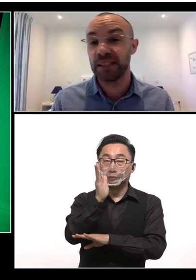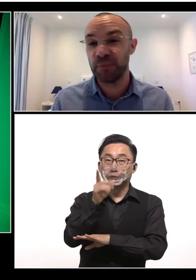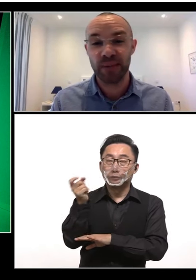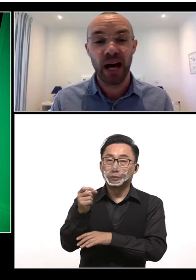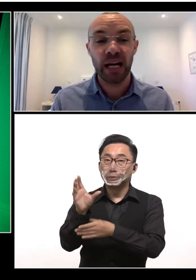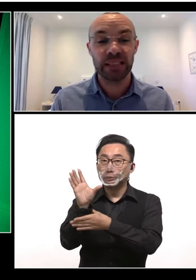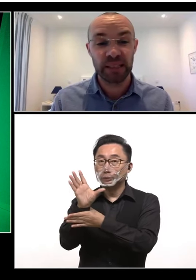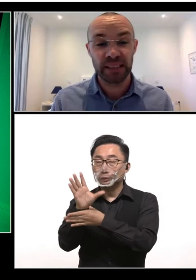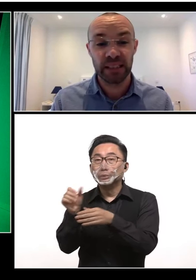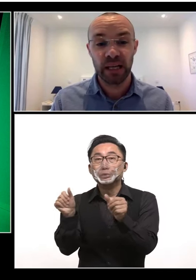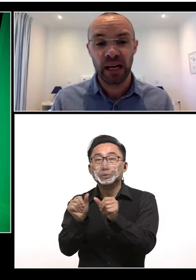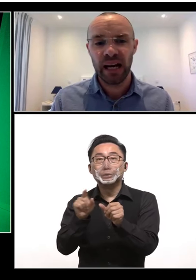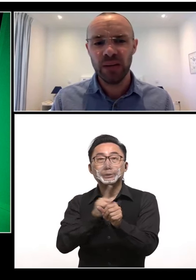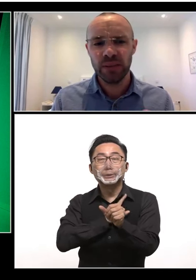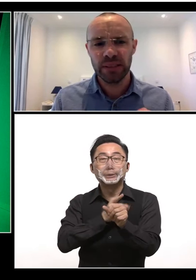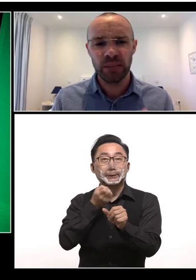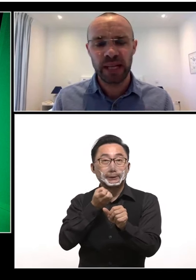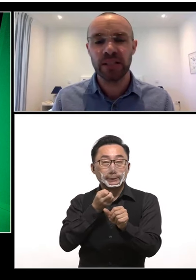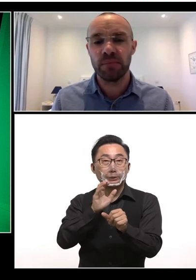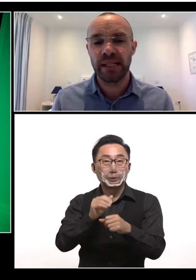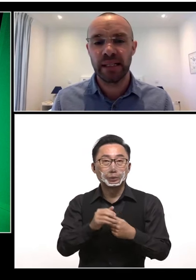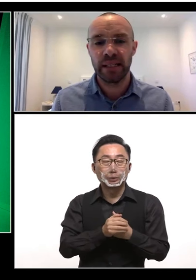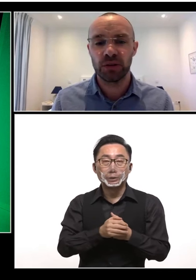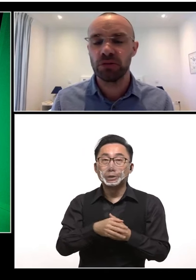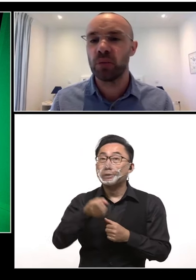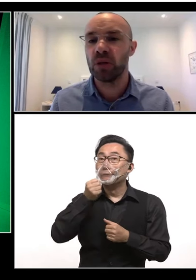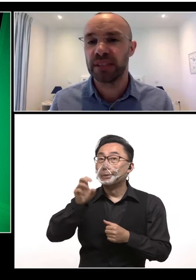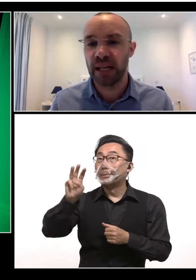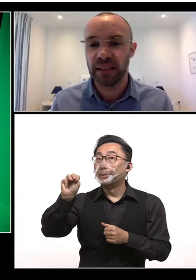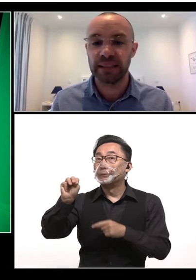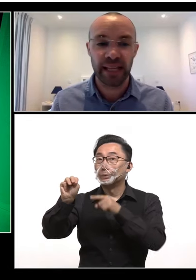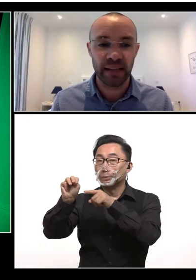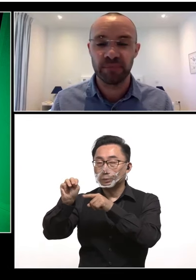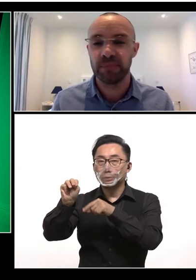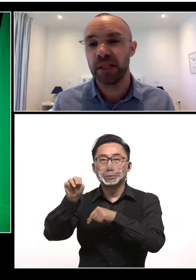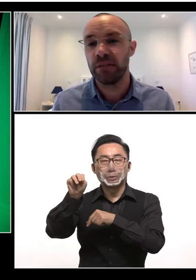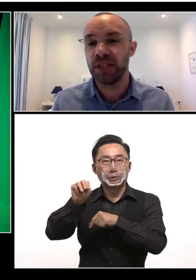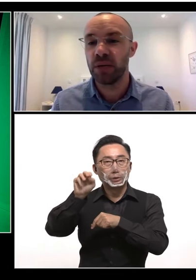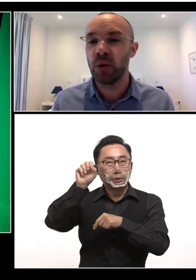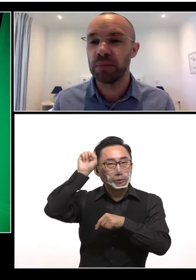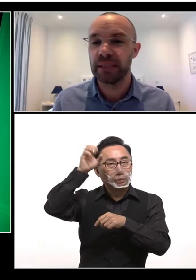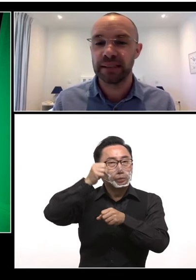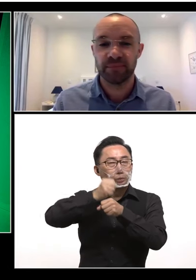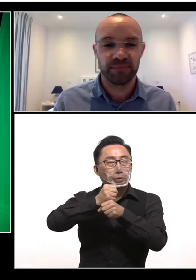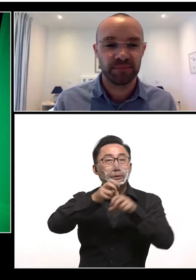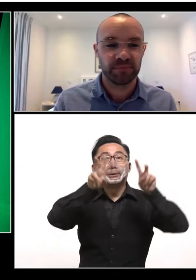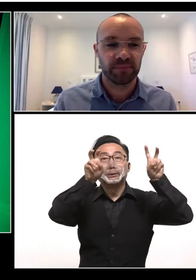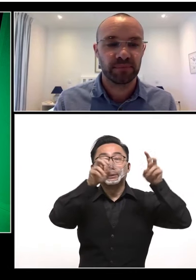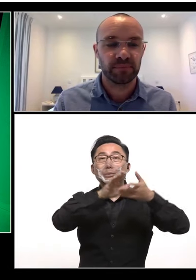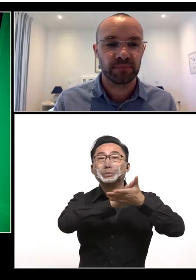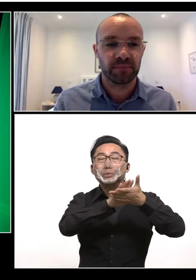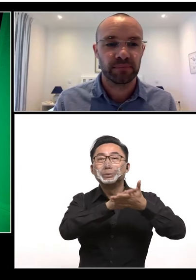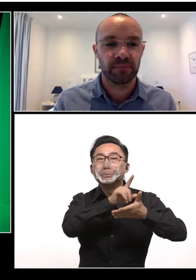So I asked Matty, how did we end up making Extraordinary Wall of Silence together? Video one, please.